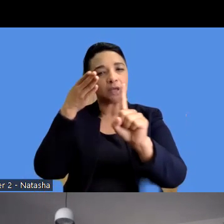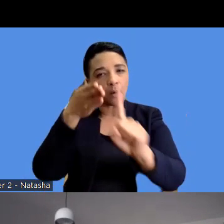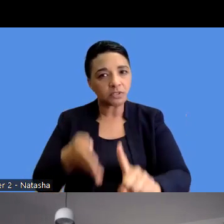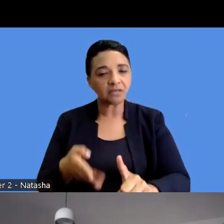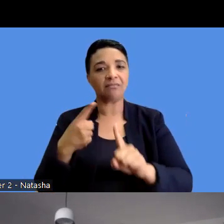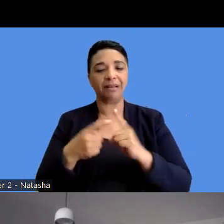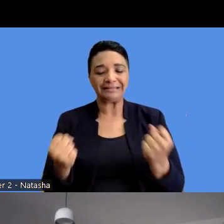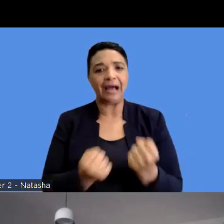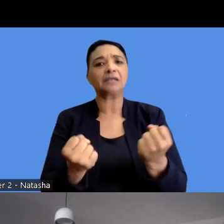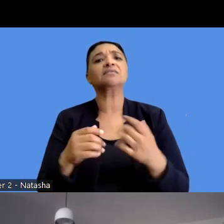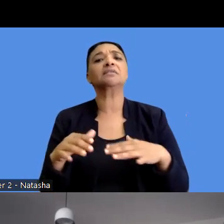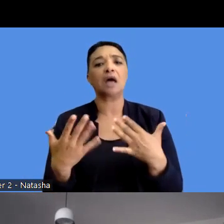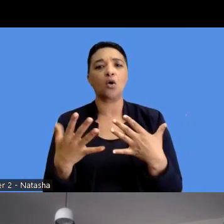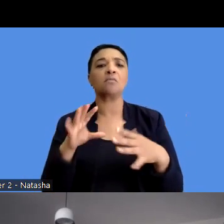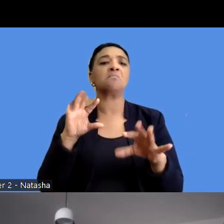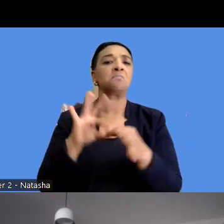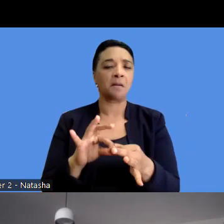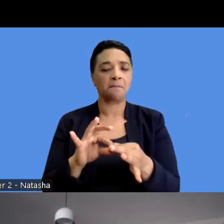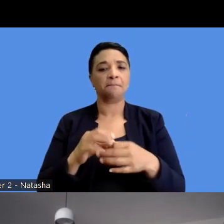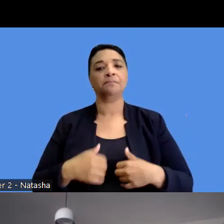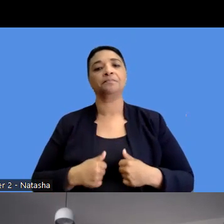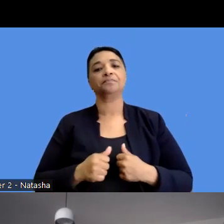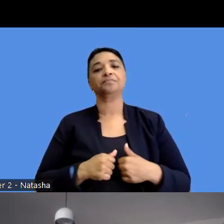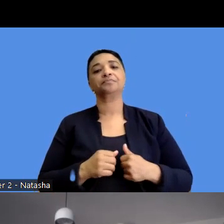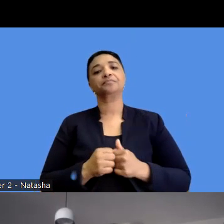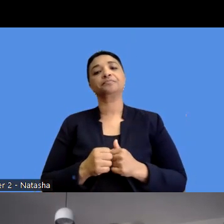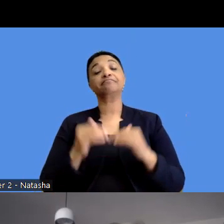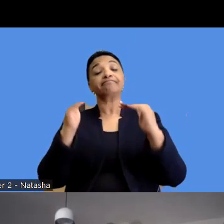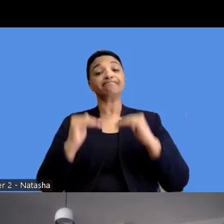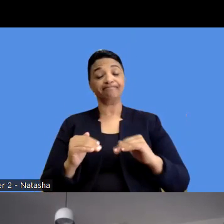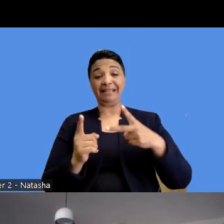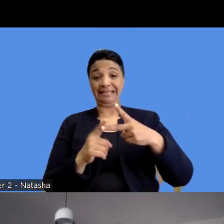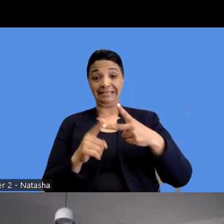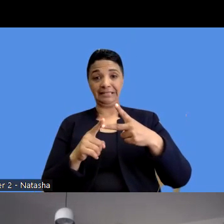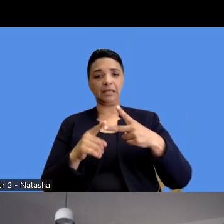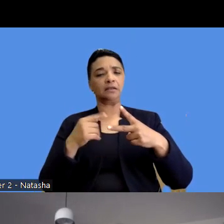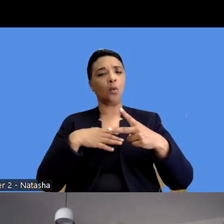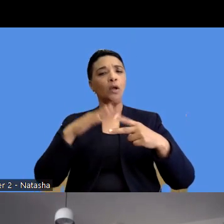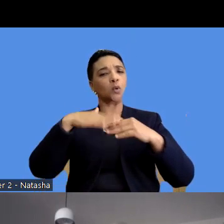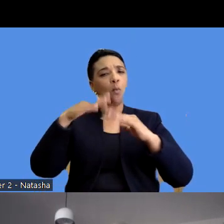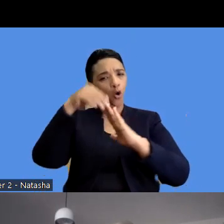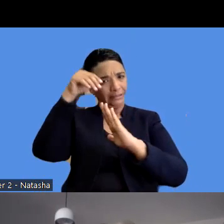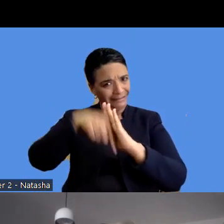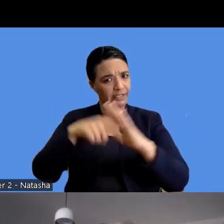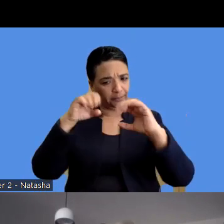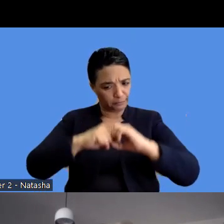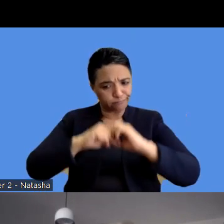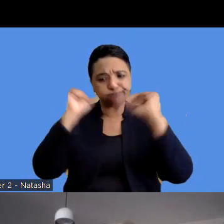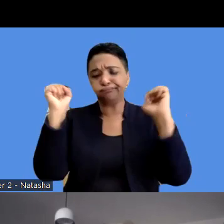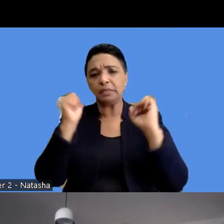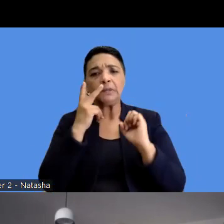were achieved and who was engaged. And then in a second step, to look a bit deeper with case studies, what are